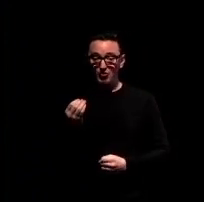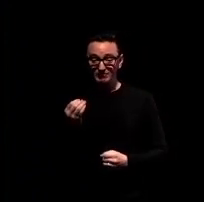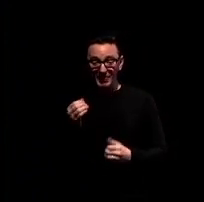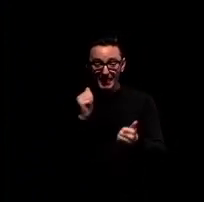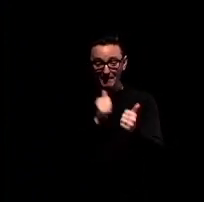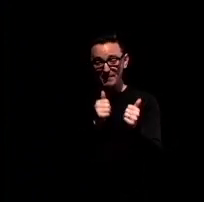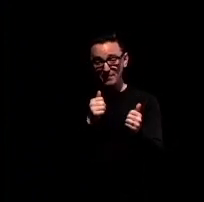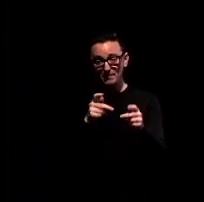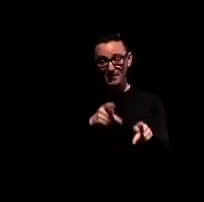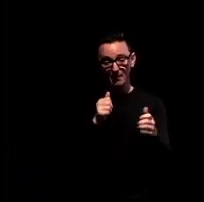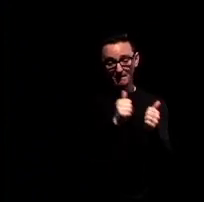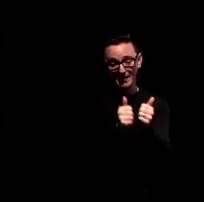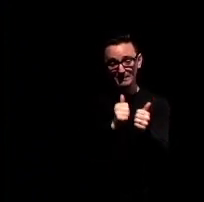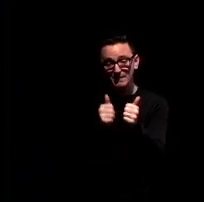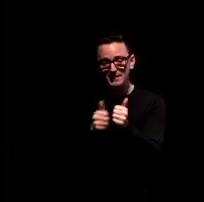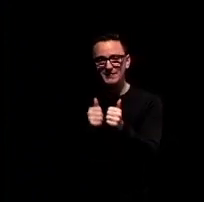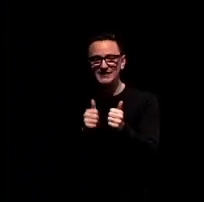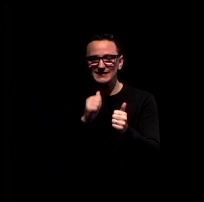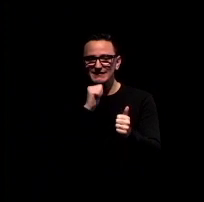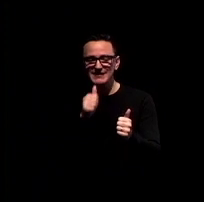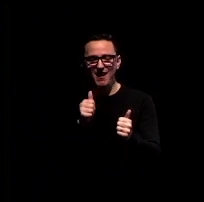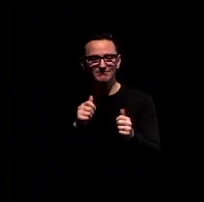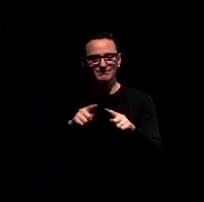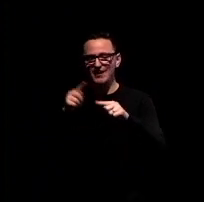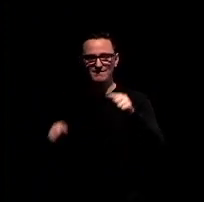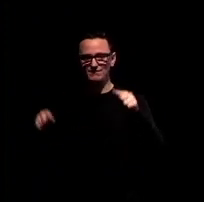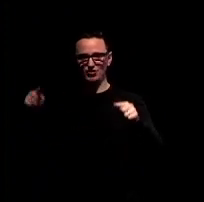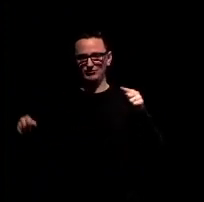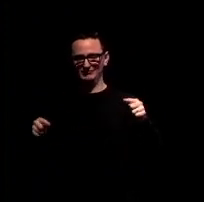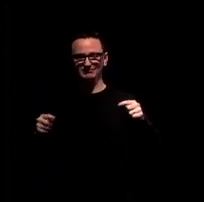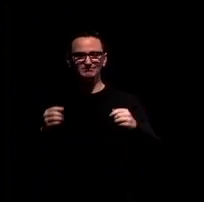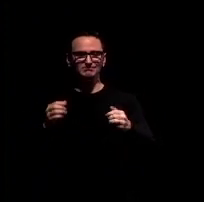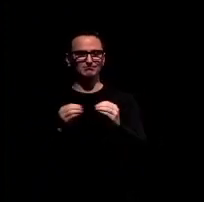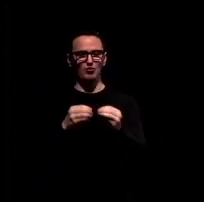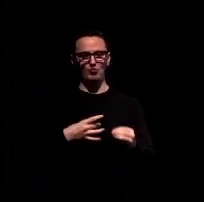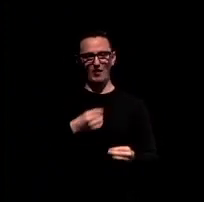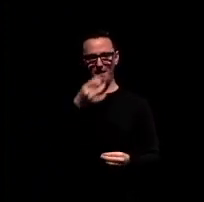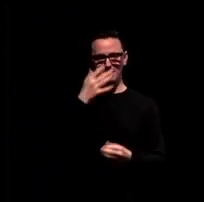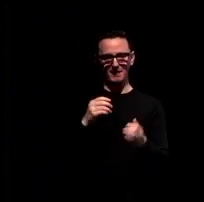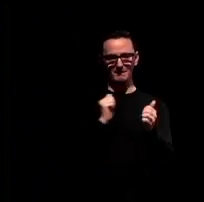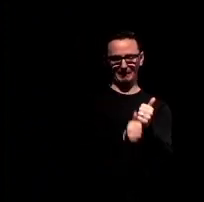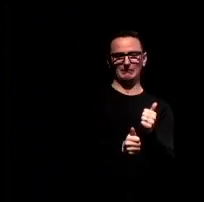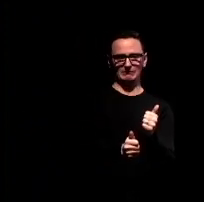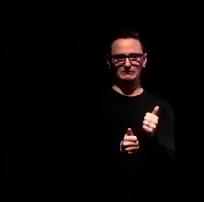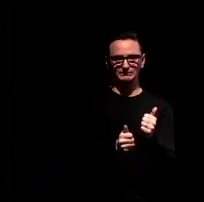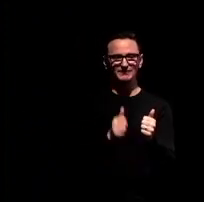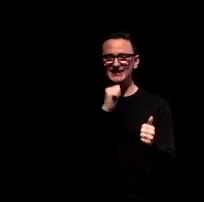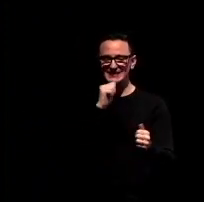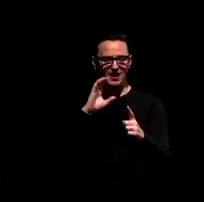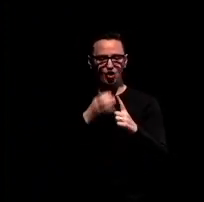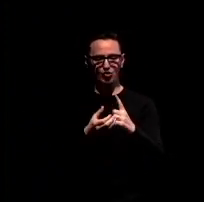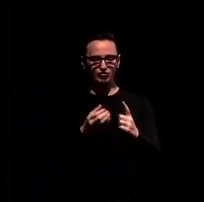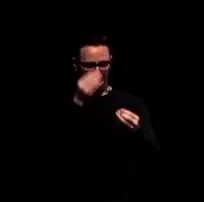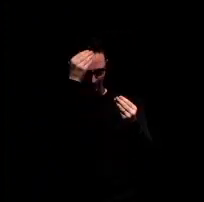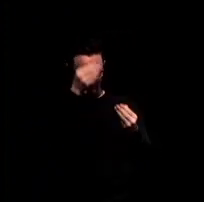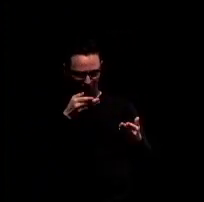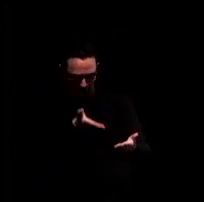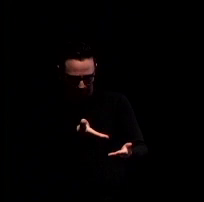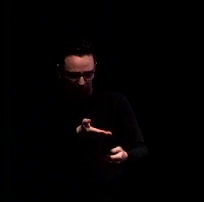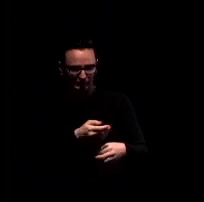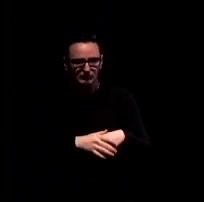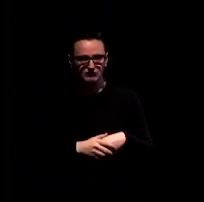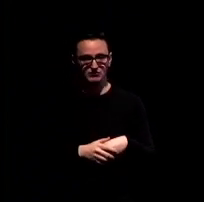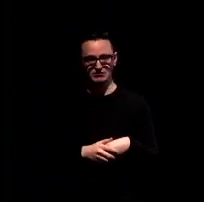it's because people aren't good. I think it's because the tests are screwed up, and they aren't really culturally informed to be able to say, yes, this person is going to be a